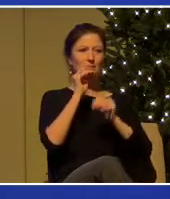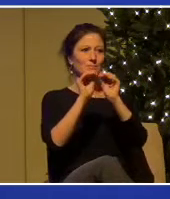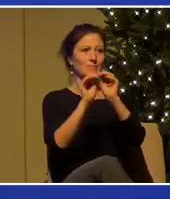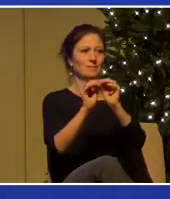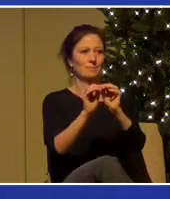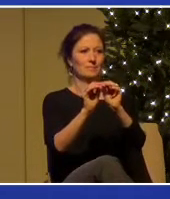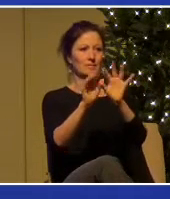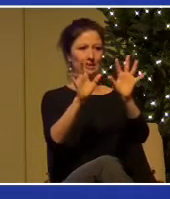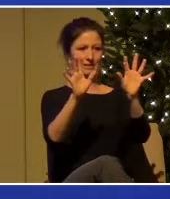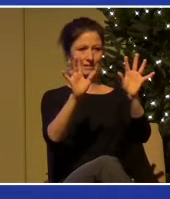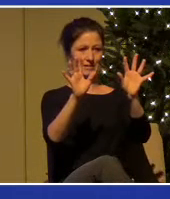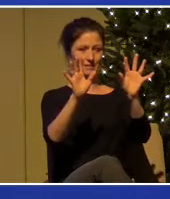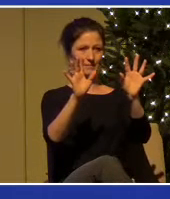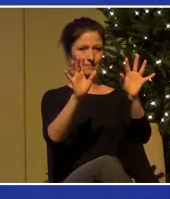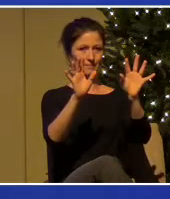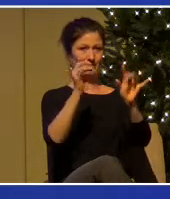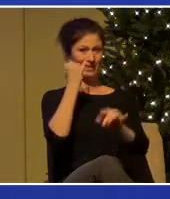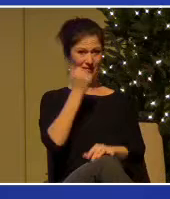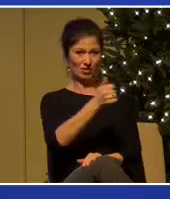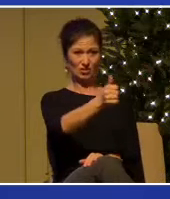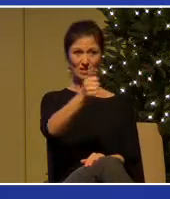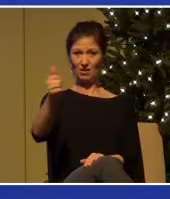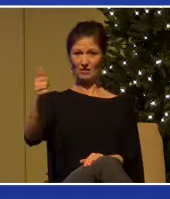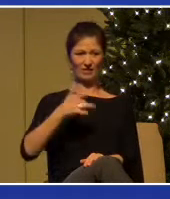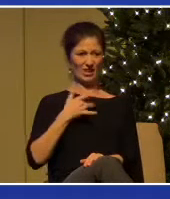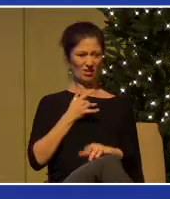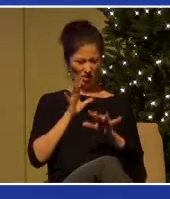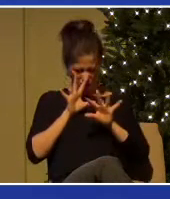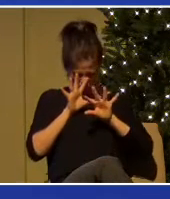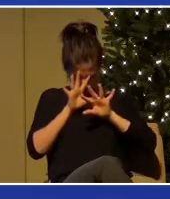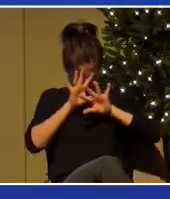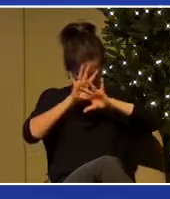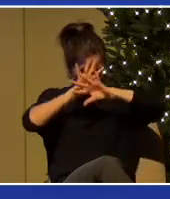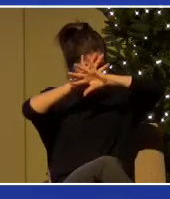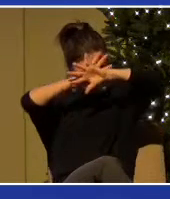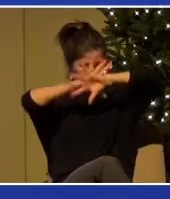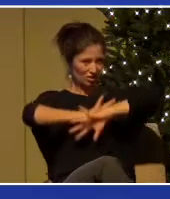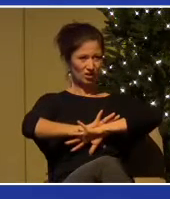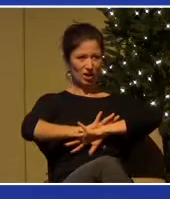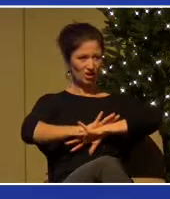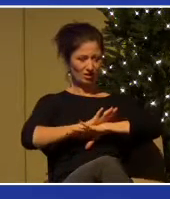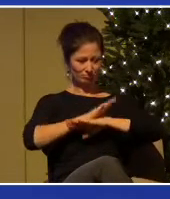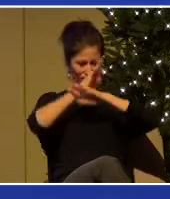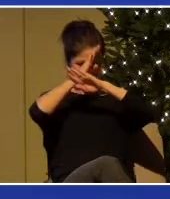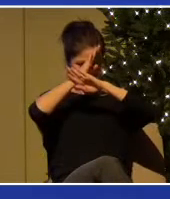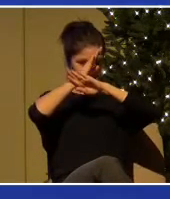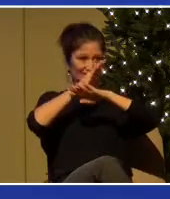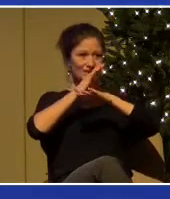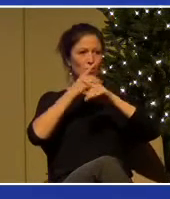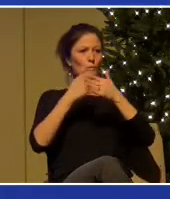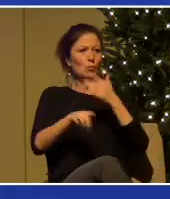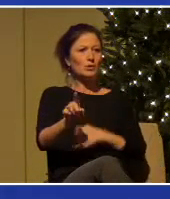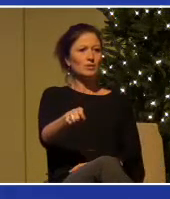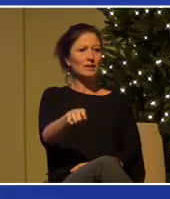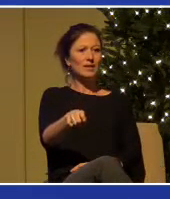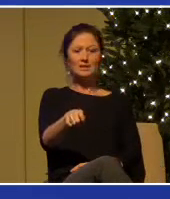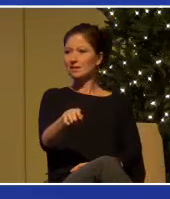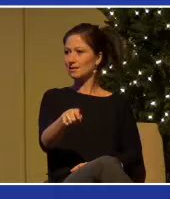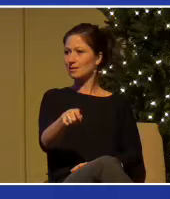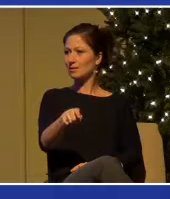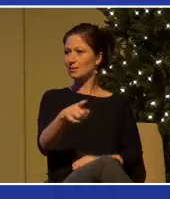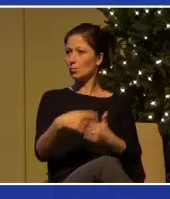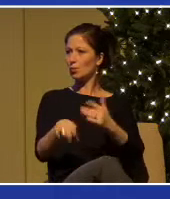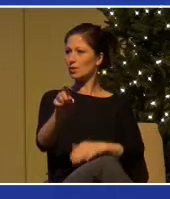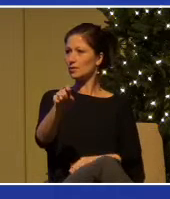If you find yourself in darkness, deep darkness, what do you need the